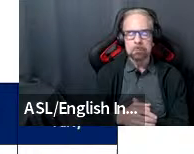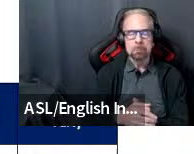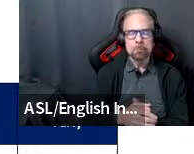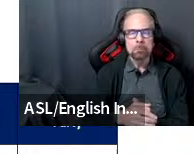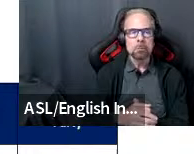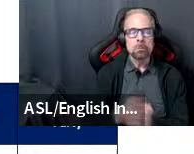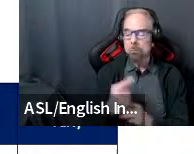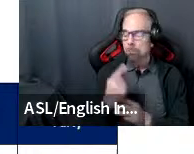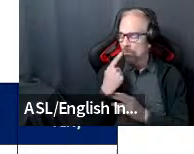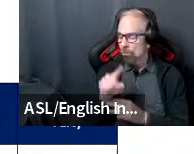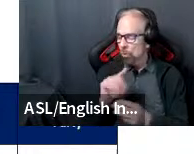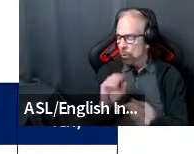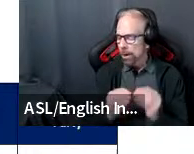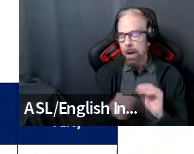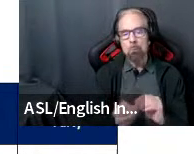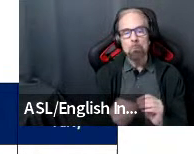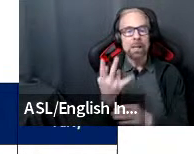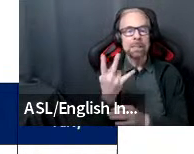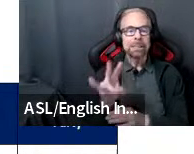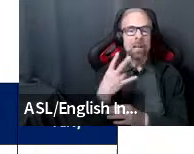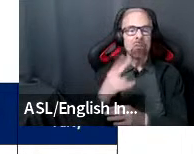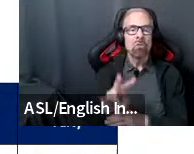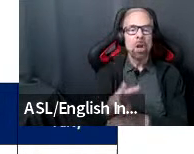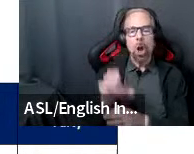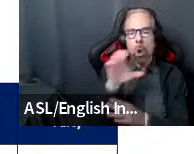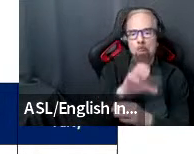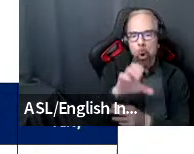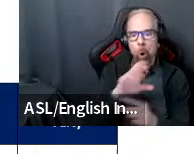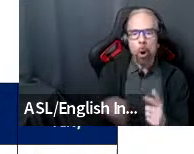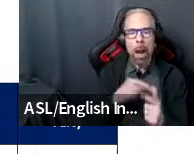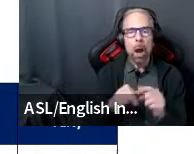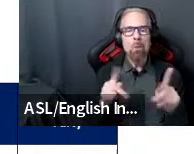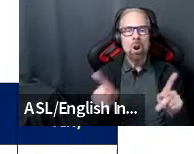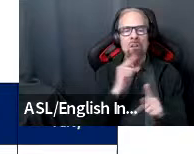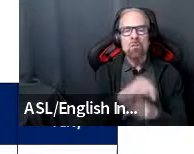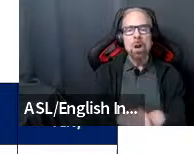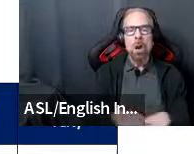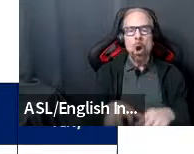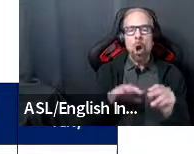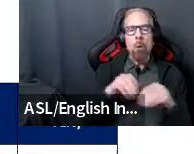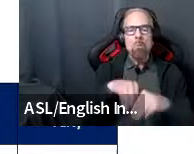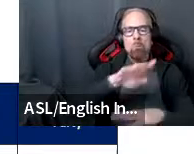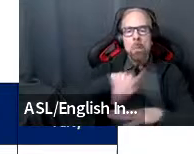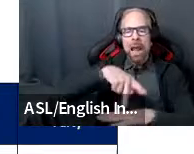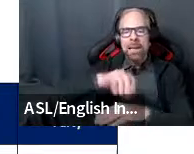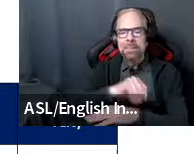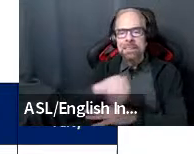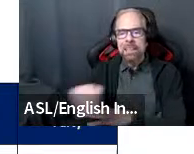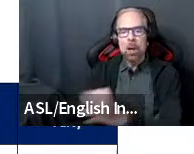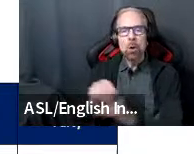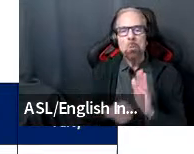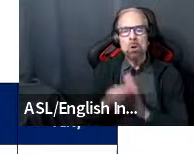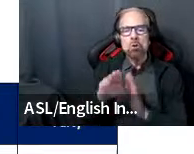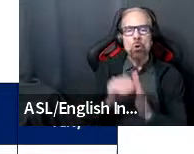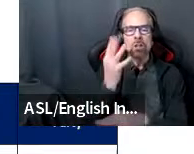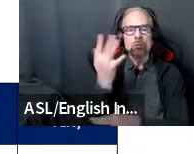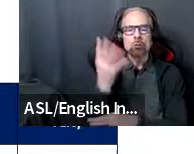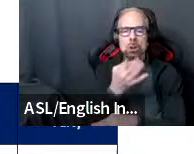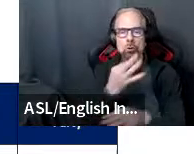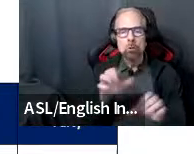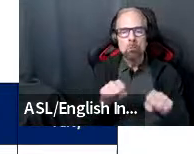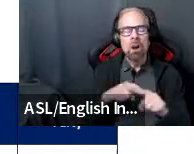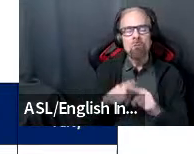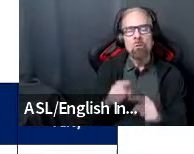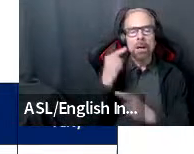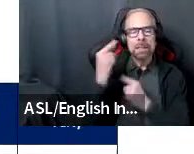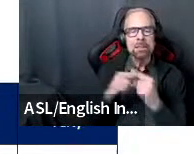For number 17, explore opportunities for planting mature trees as soon as possible with considerations for noise mitigation